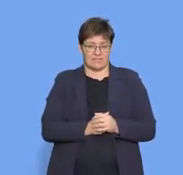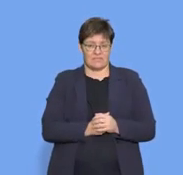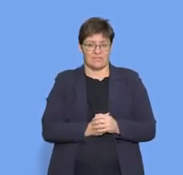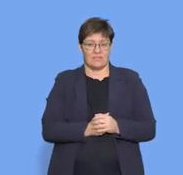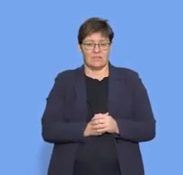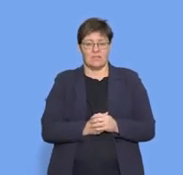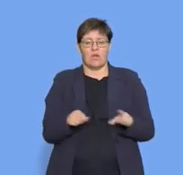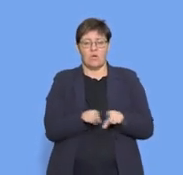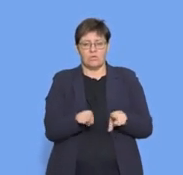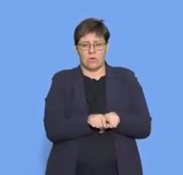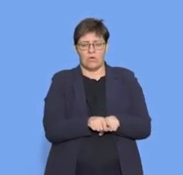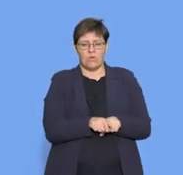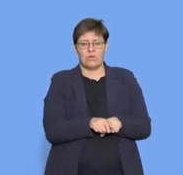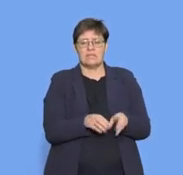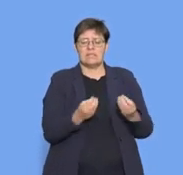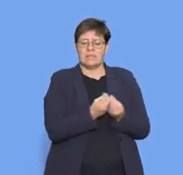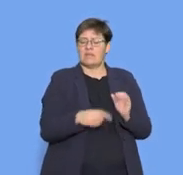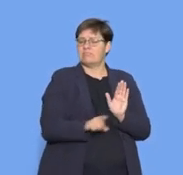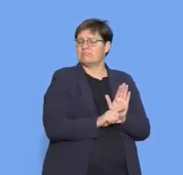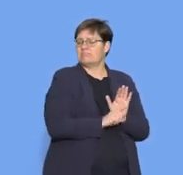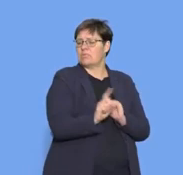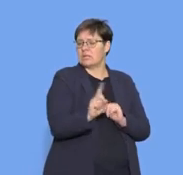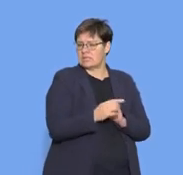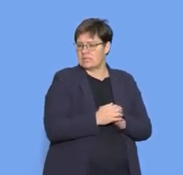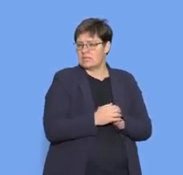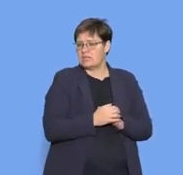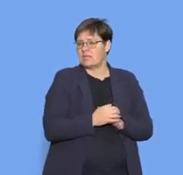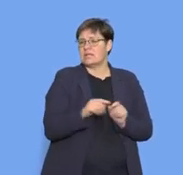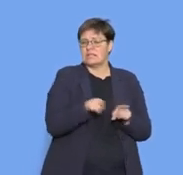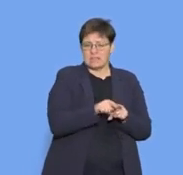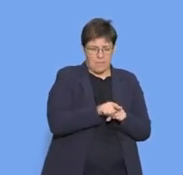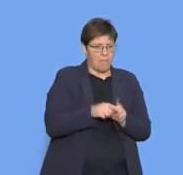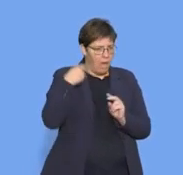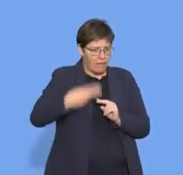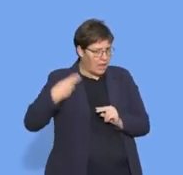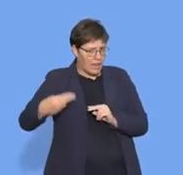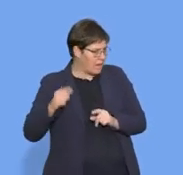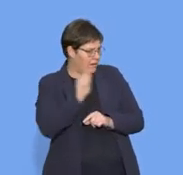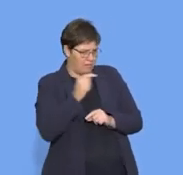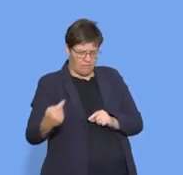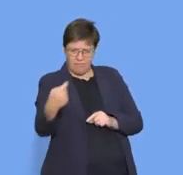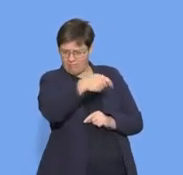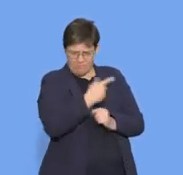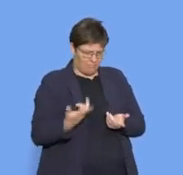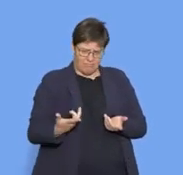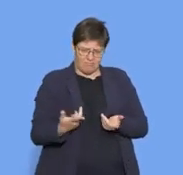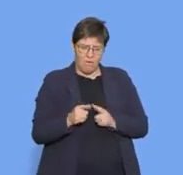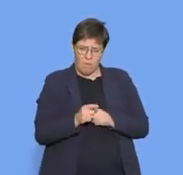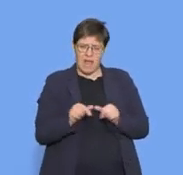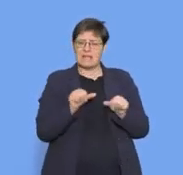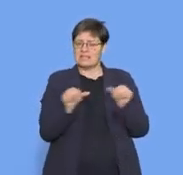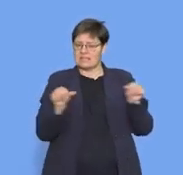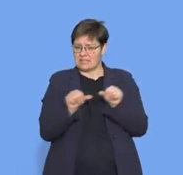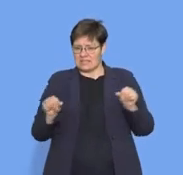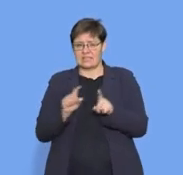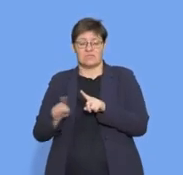simplify. Also, something that should be an alarm bell is if you have the same areas occurring for all of the 3 calculations,